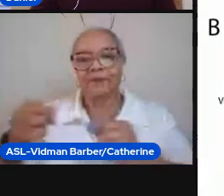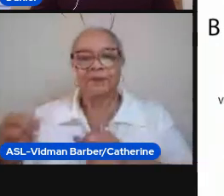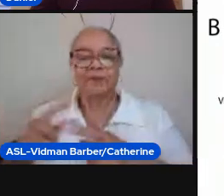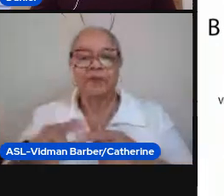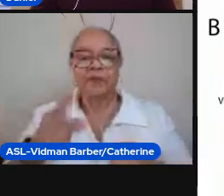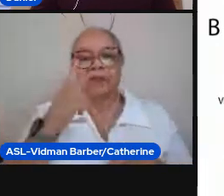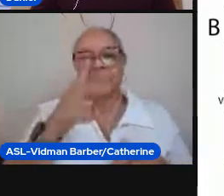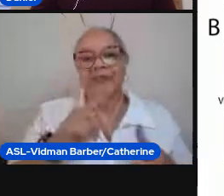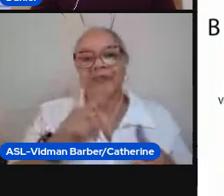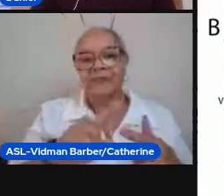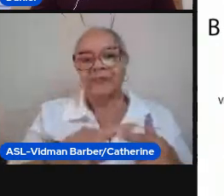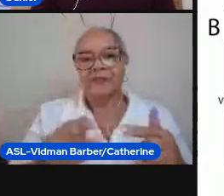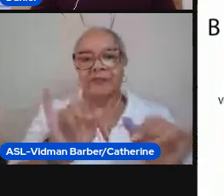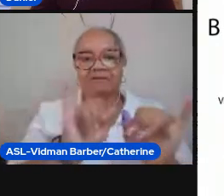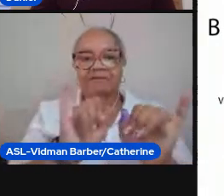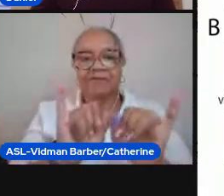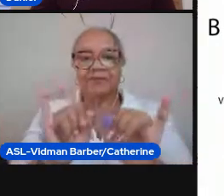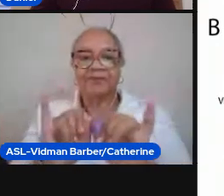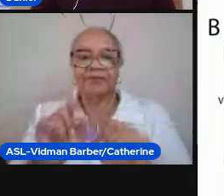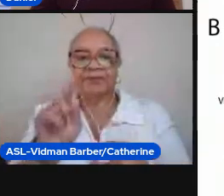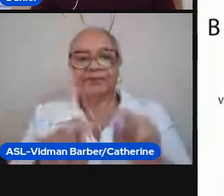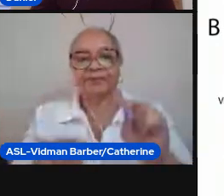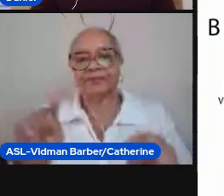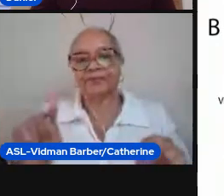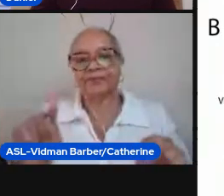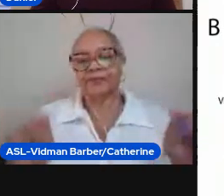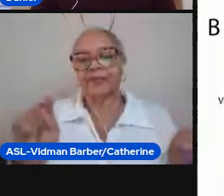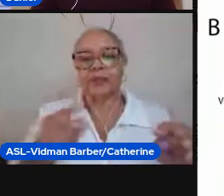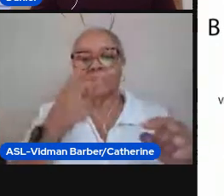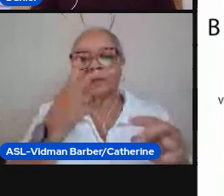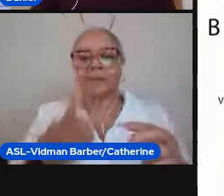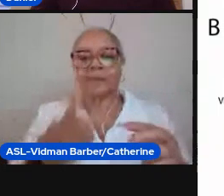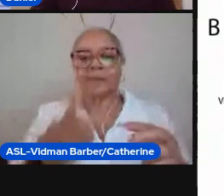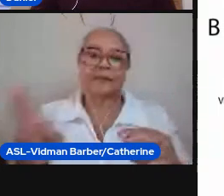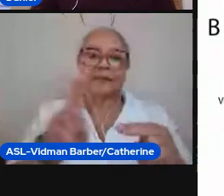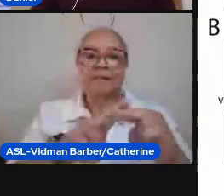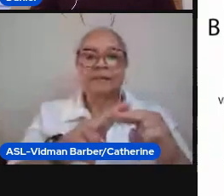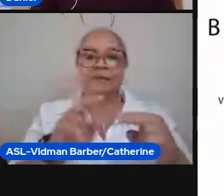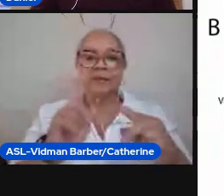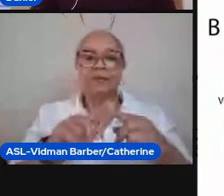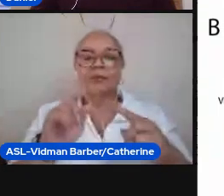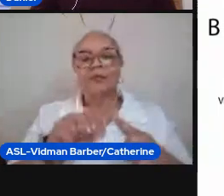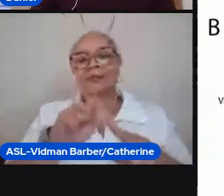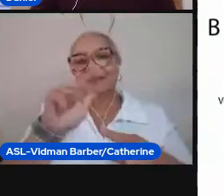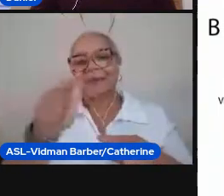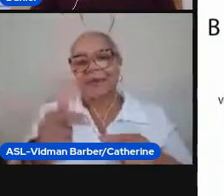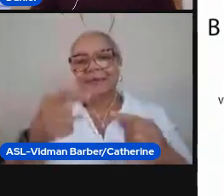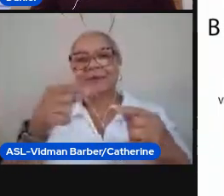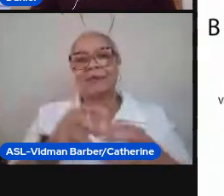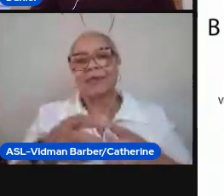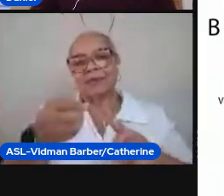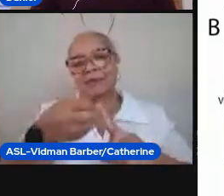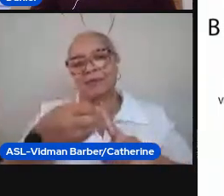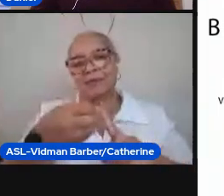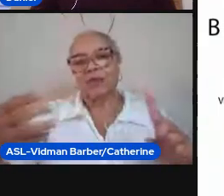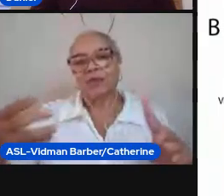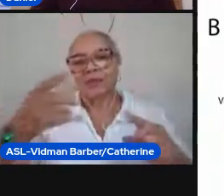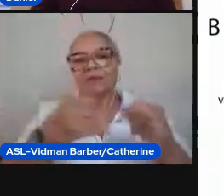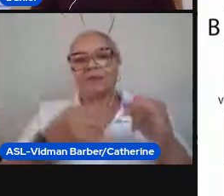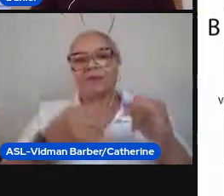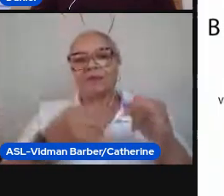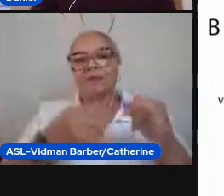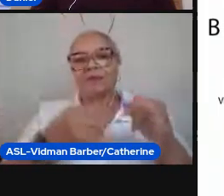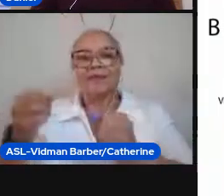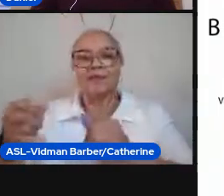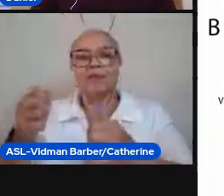of a measure of diversity. So you can see it's increased clonal expansion in the individuals who had the conjugate